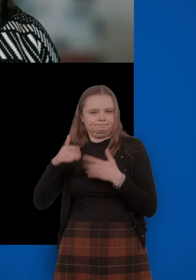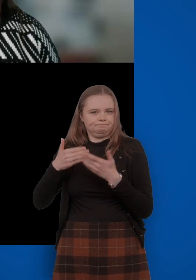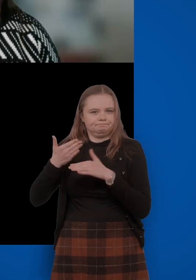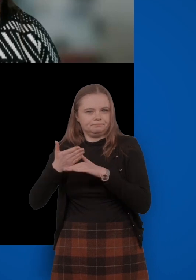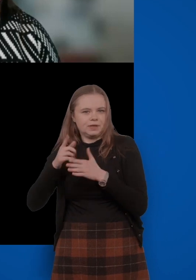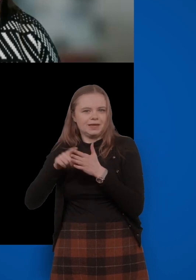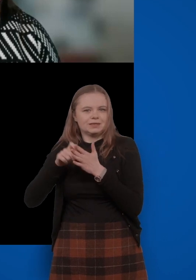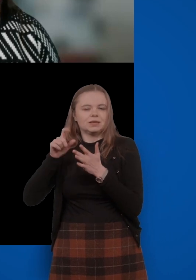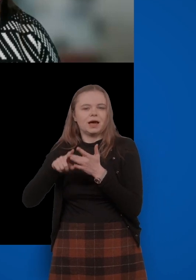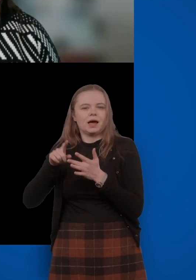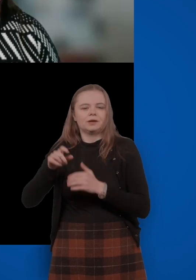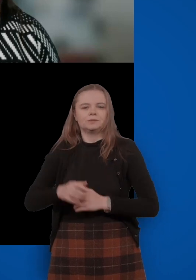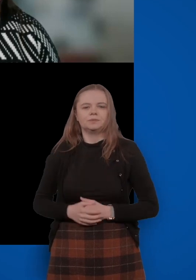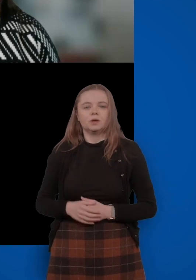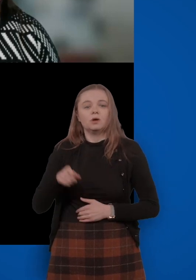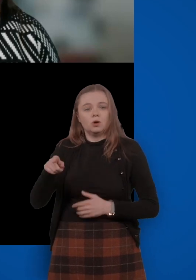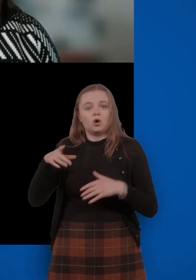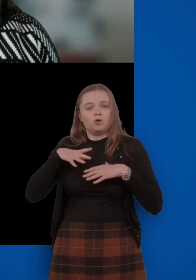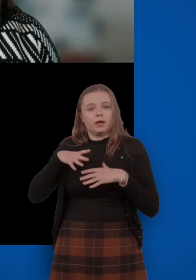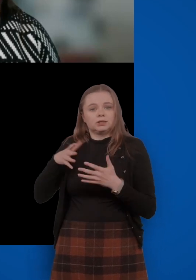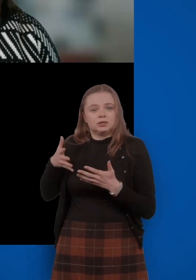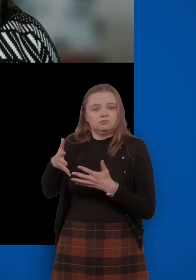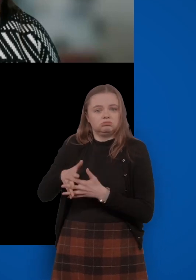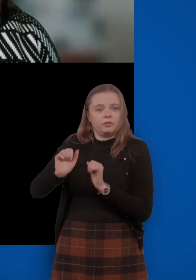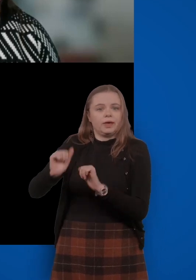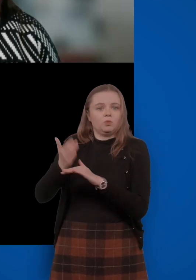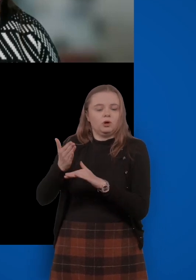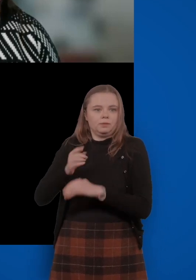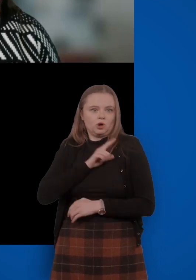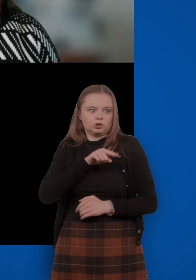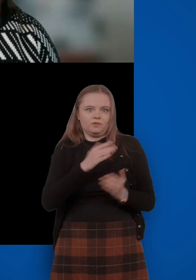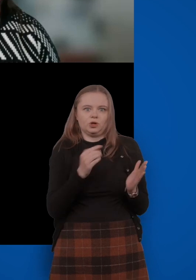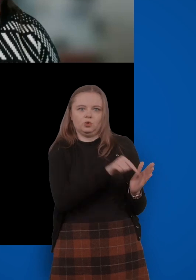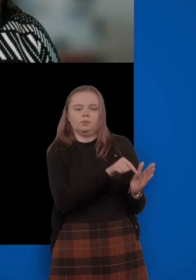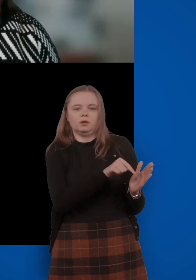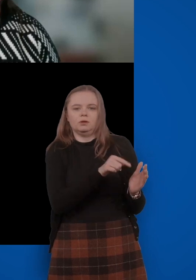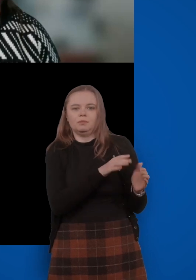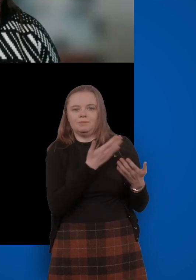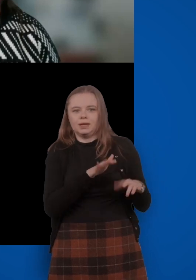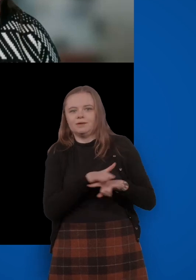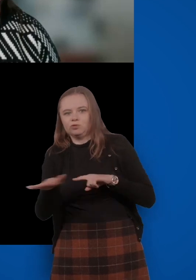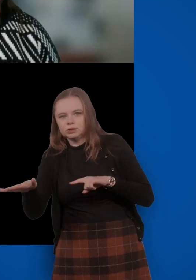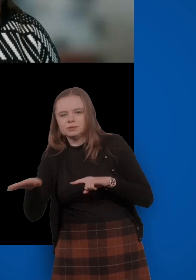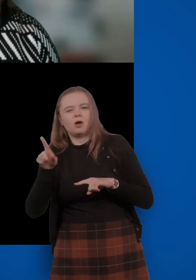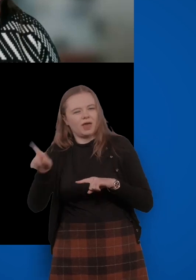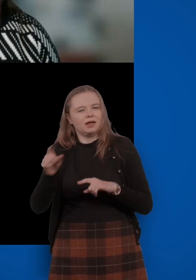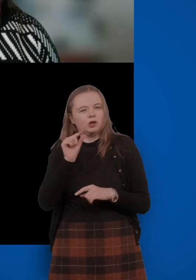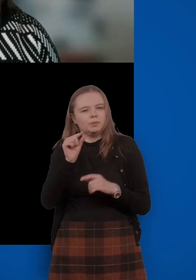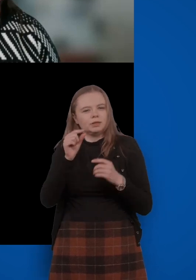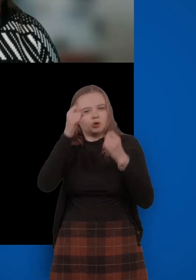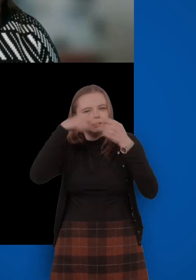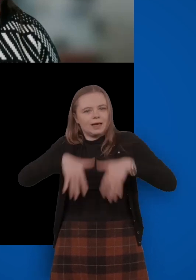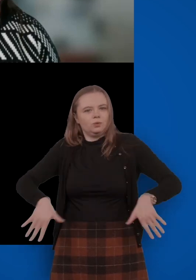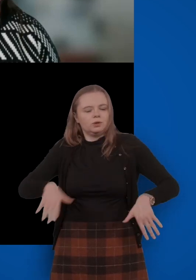EDI. I mean, EDI is really woven into what they're doing, hopefully partly because of the Cube. So in a sense, that's a bit of a top-down thing that they're doing. They're